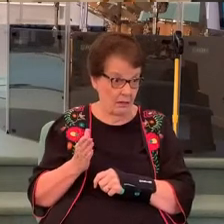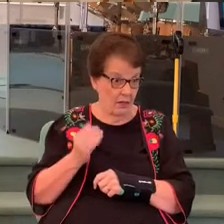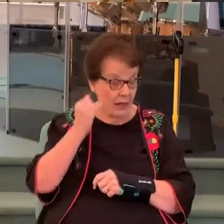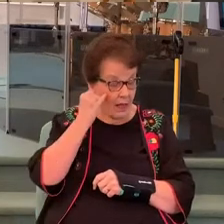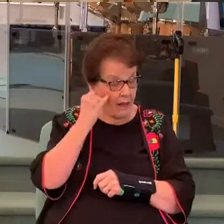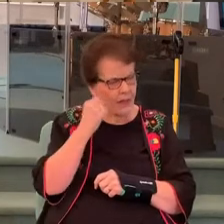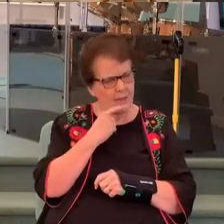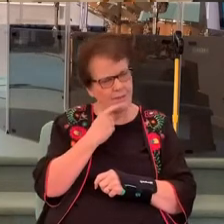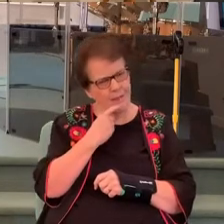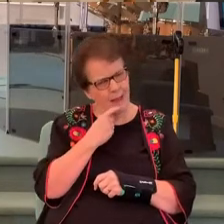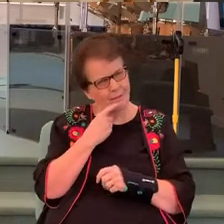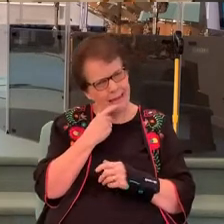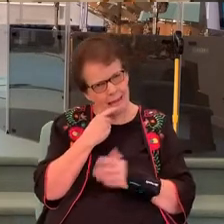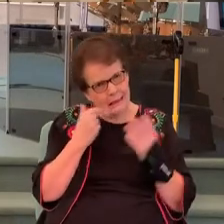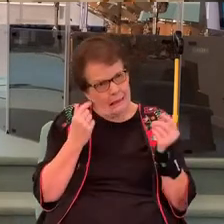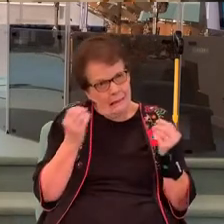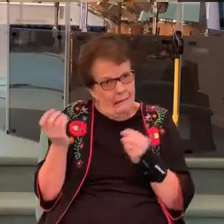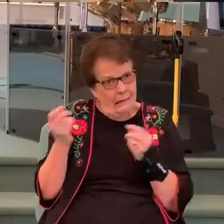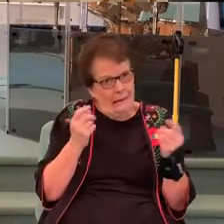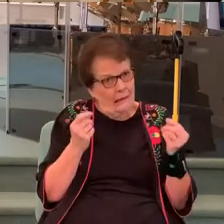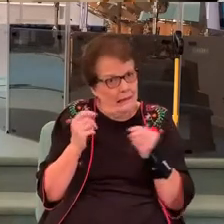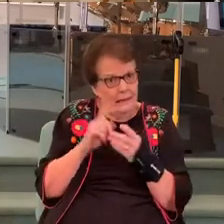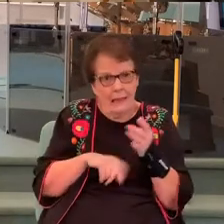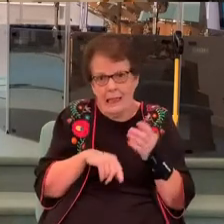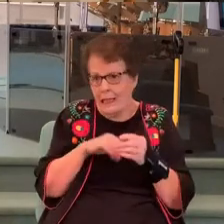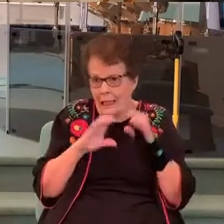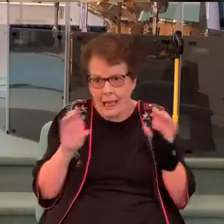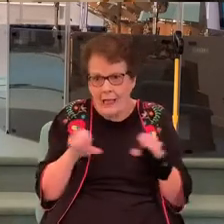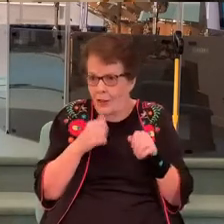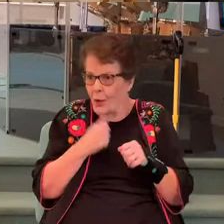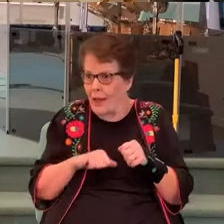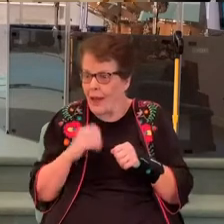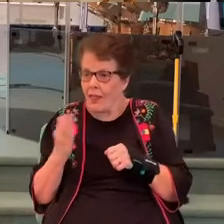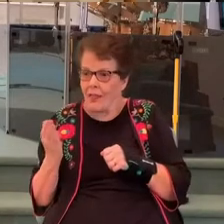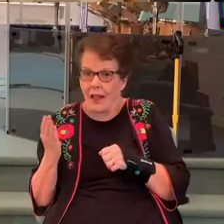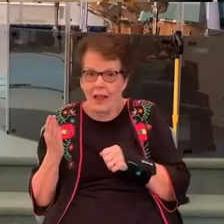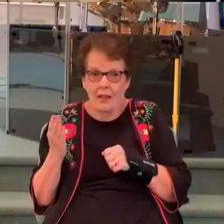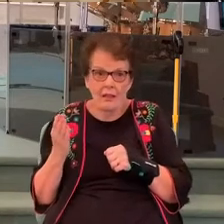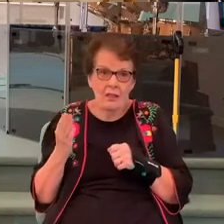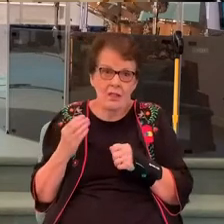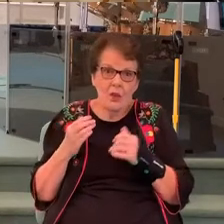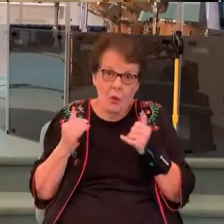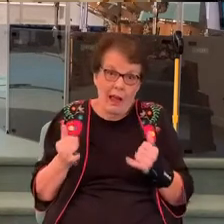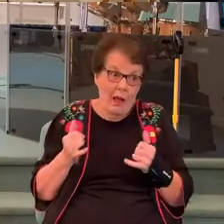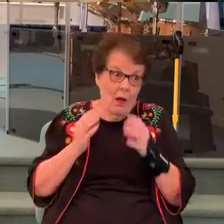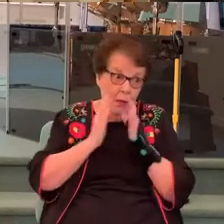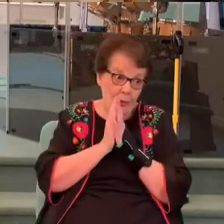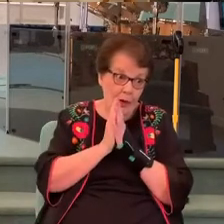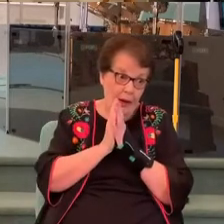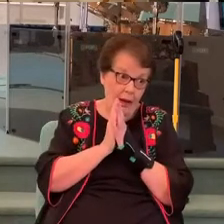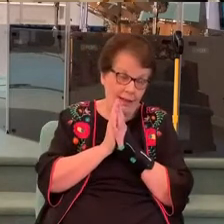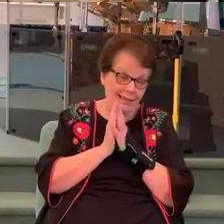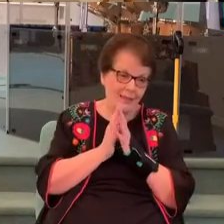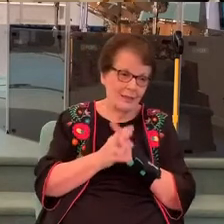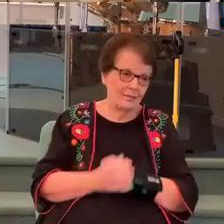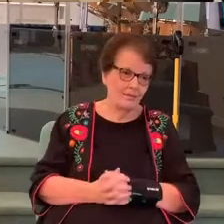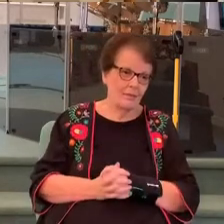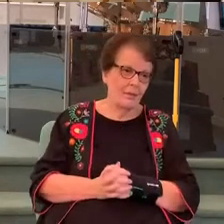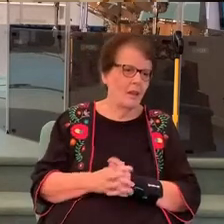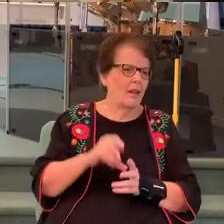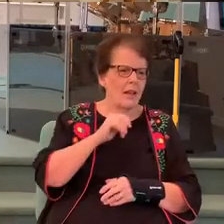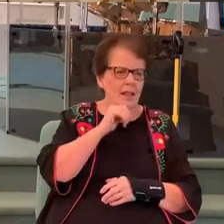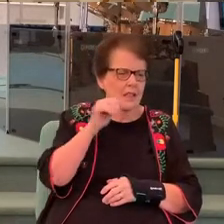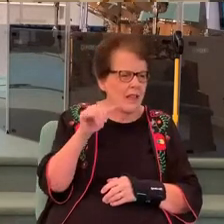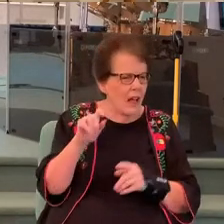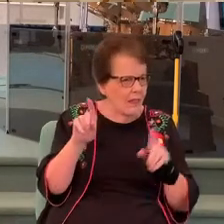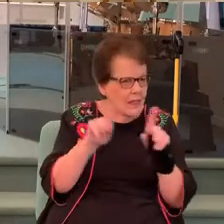so I might as well try God instead of I'm walking faithfully with God and seeing at every turn how he is faithful